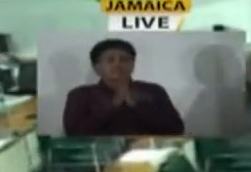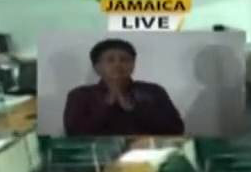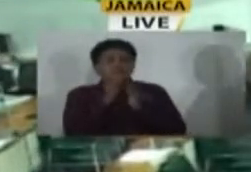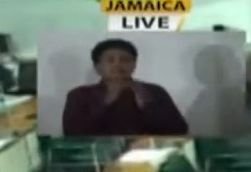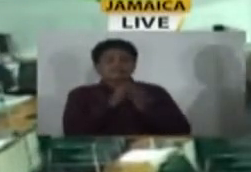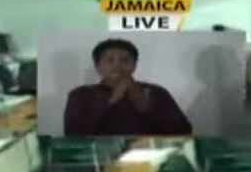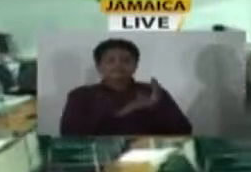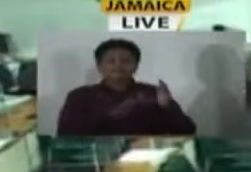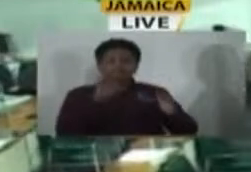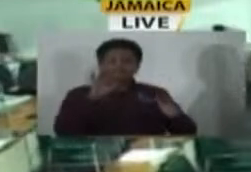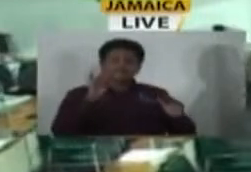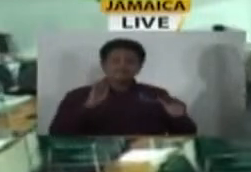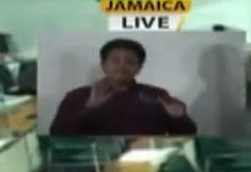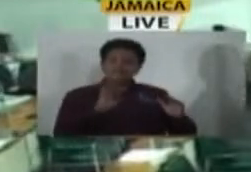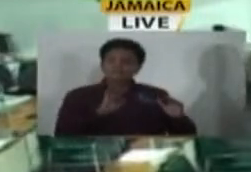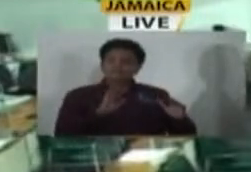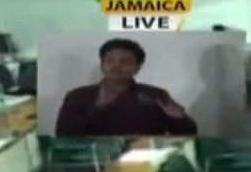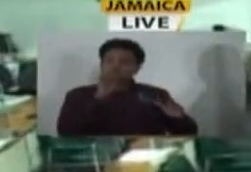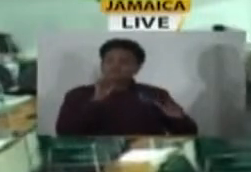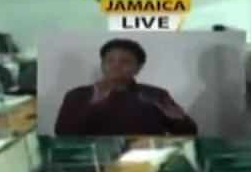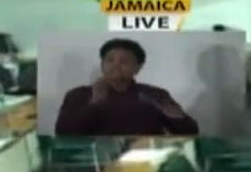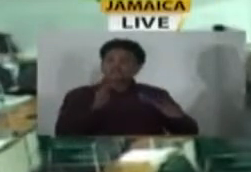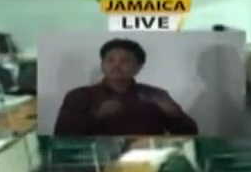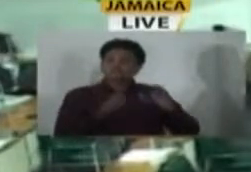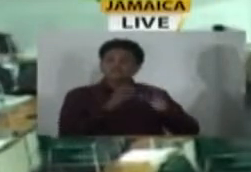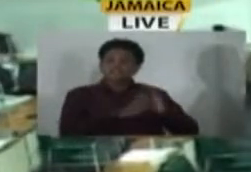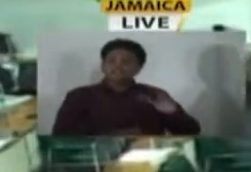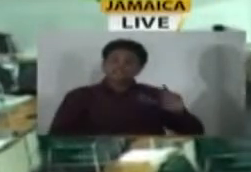Section 57, subsection 2,